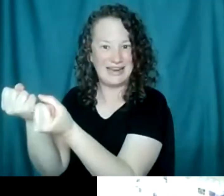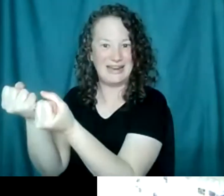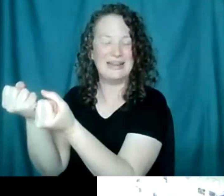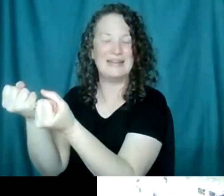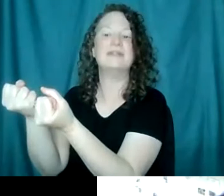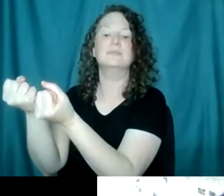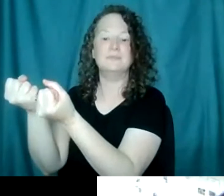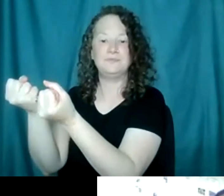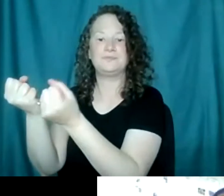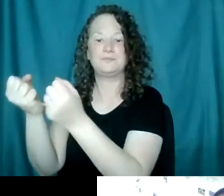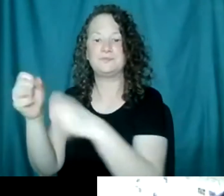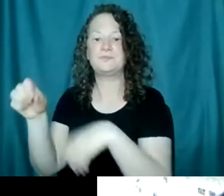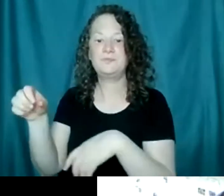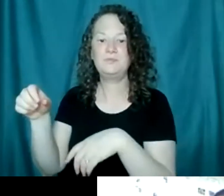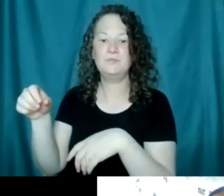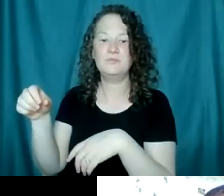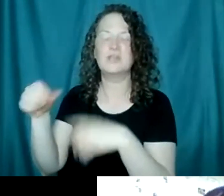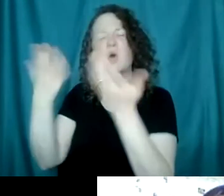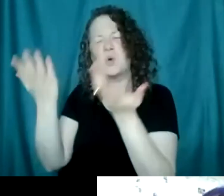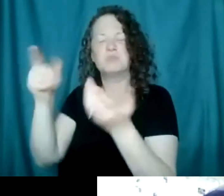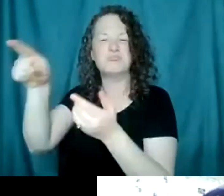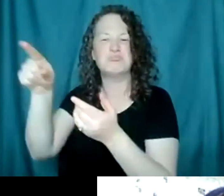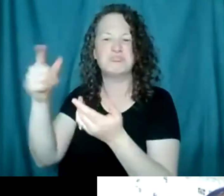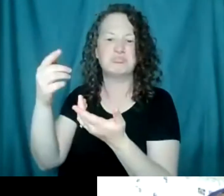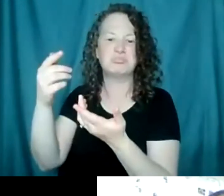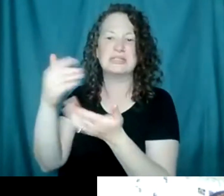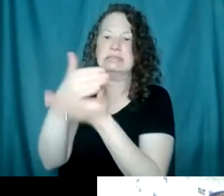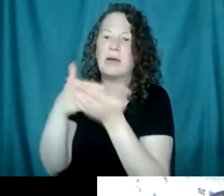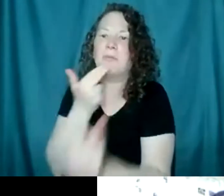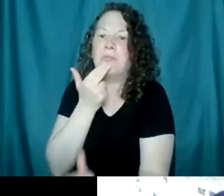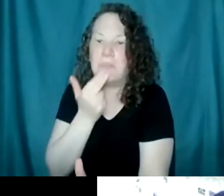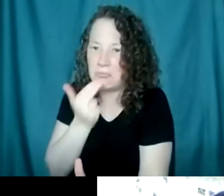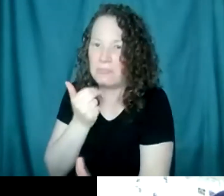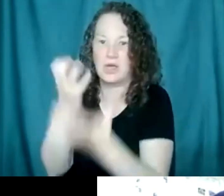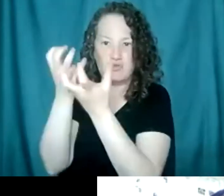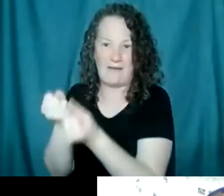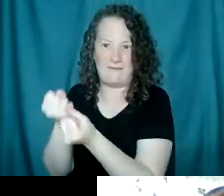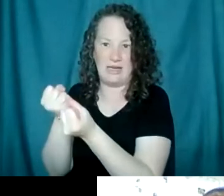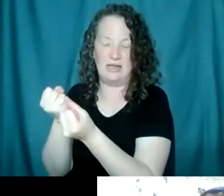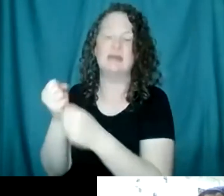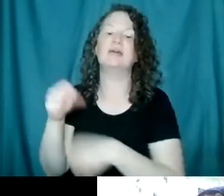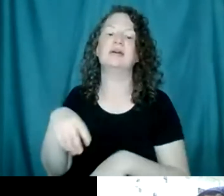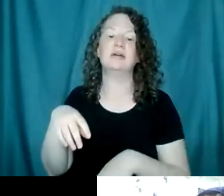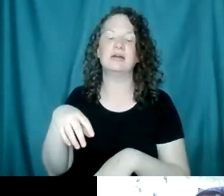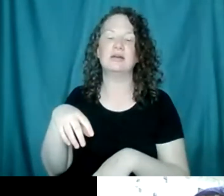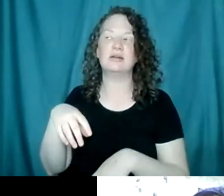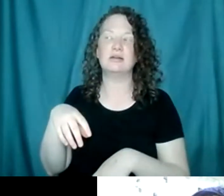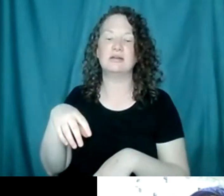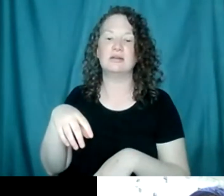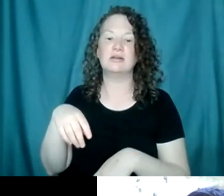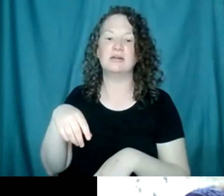you have little forces that happen where that's where microgravity comes in instead of zero gravity.